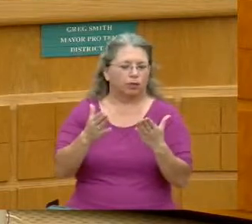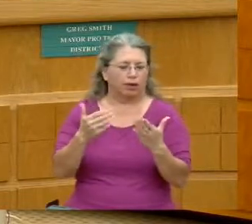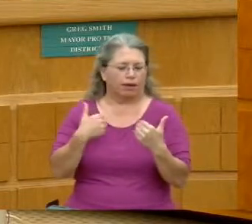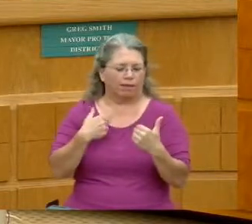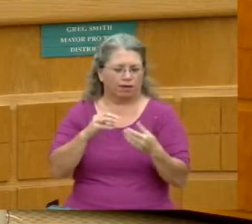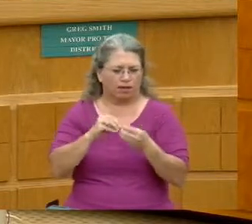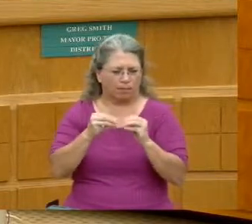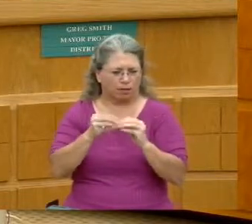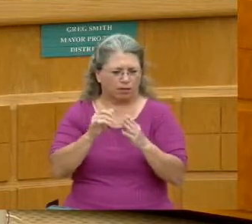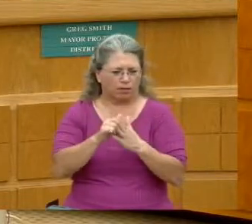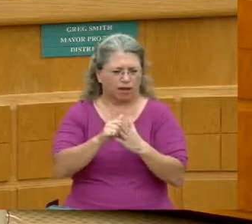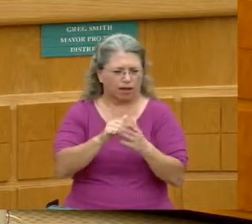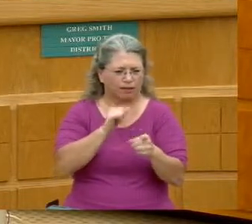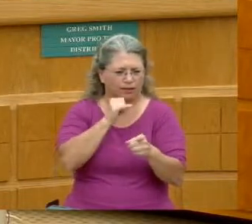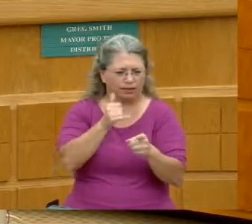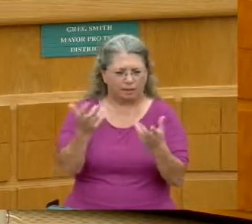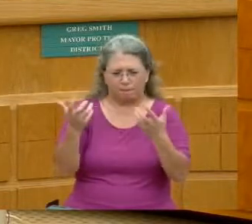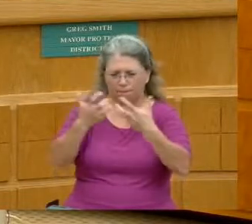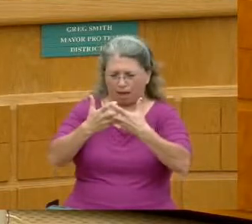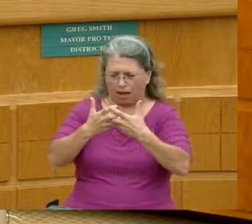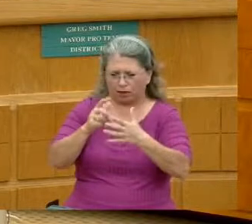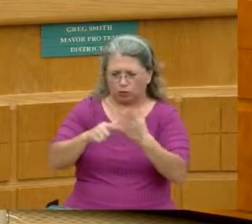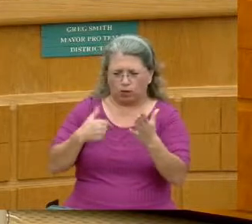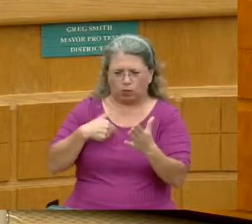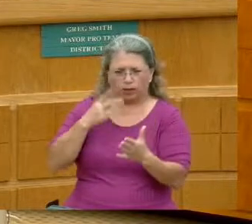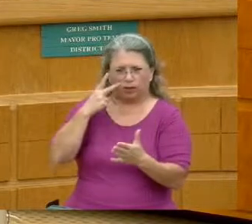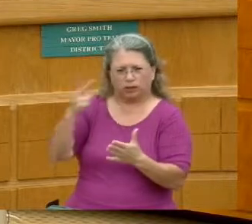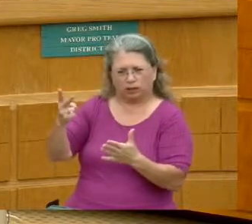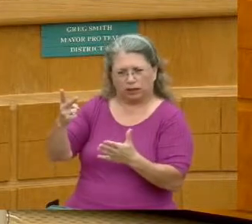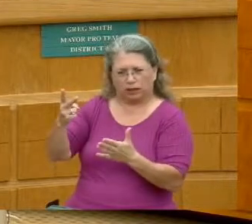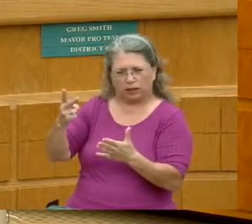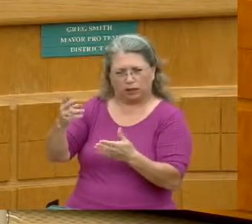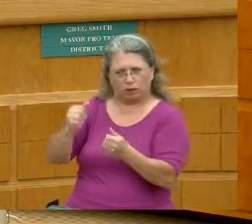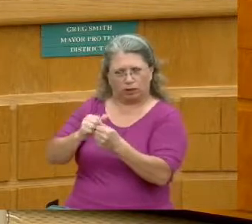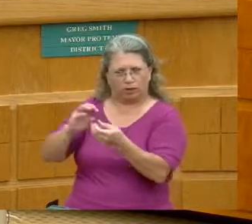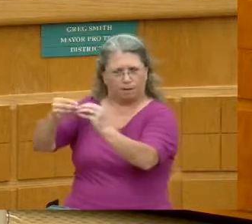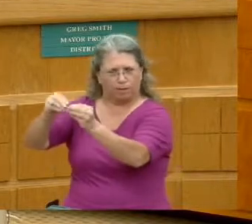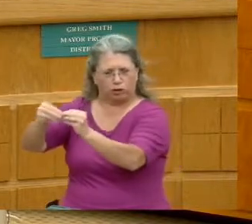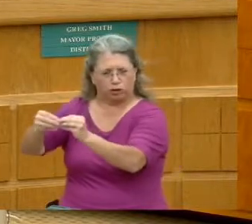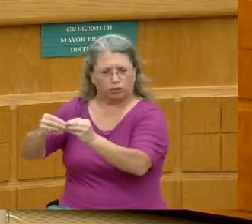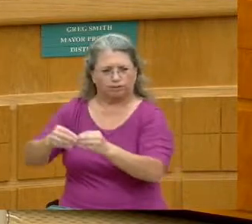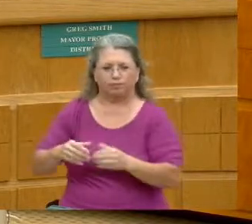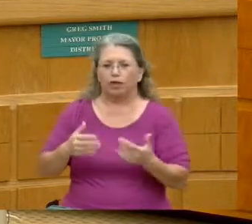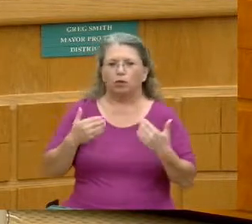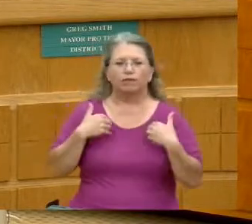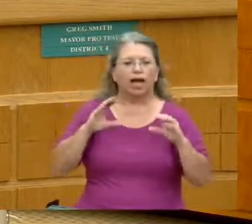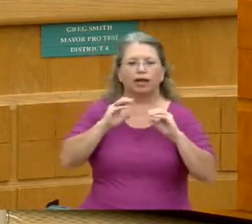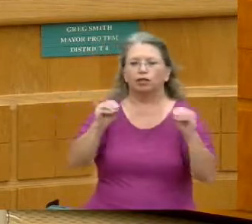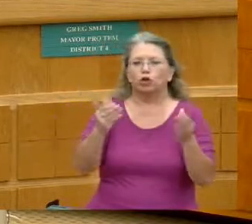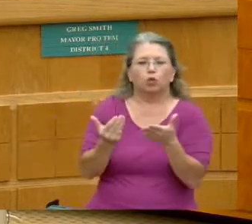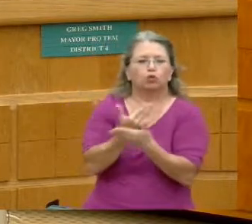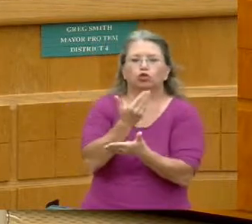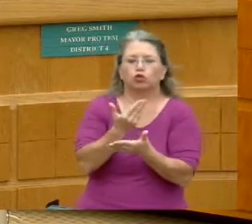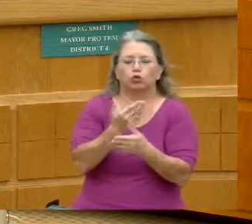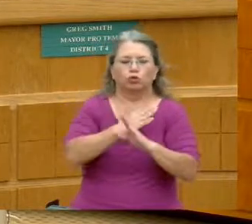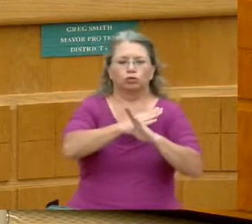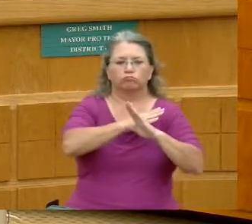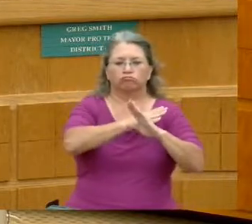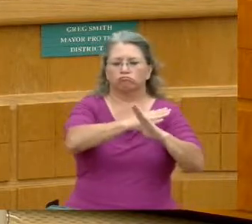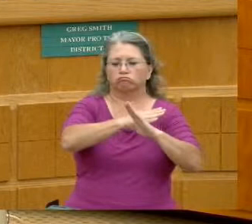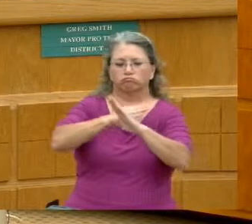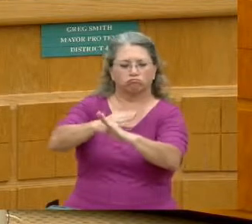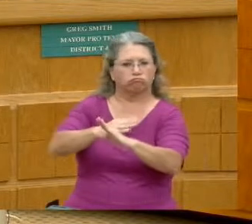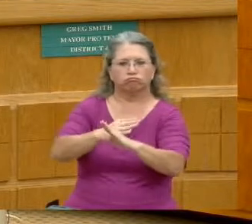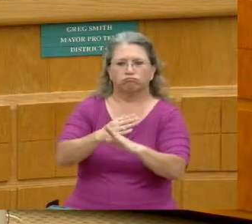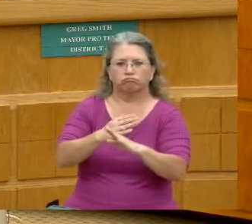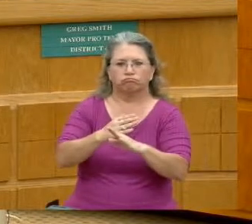now is that no interventions have occurred recently, and no interventions explicitly have been removed